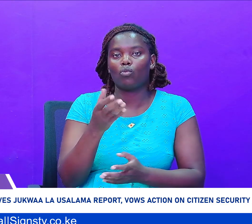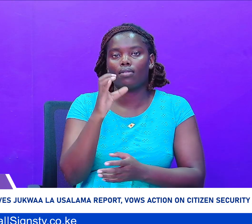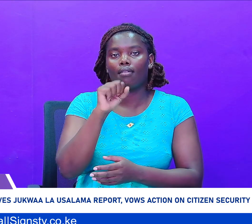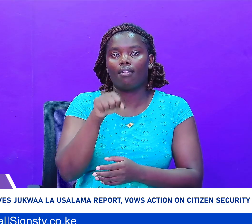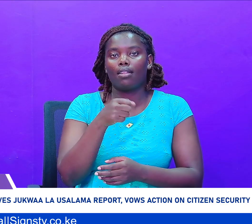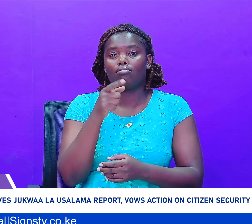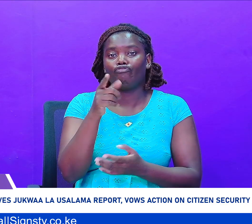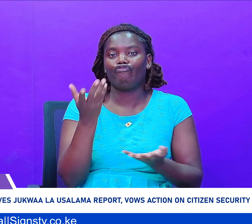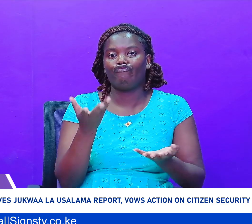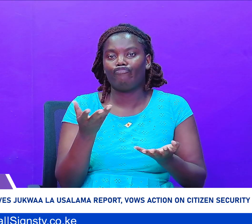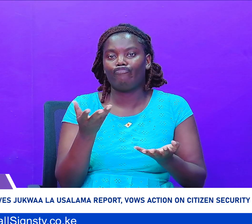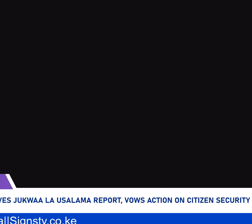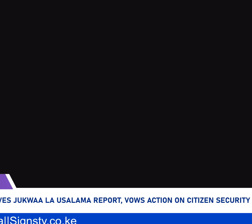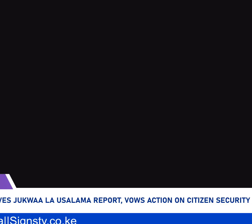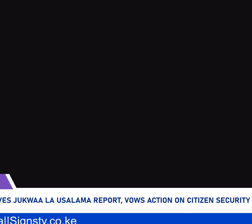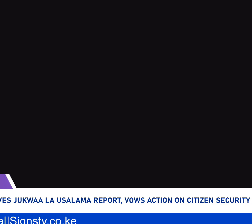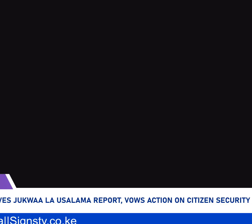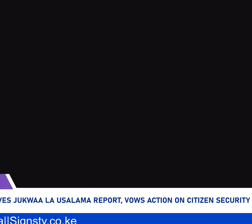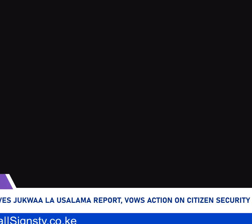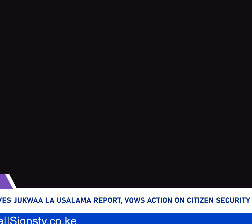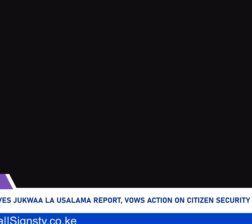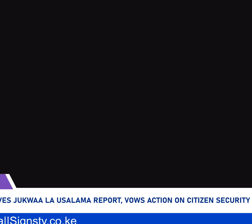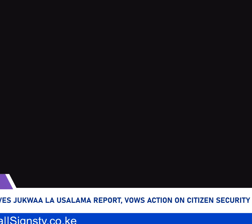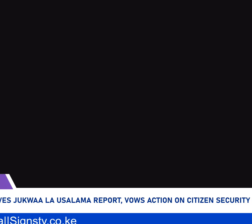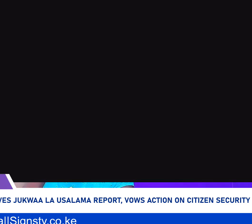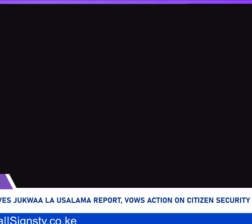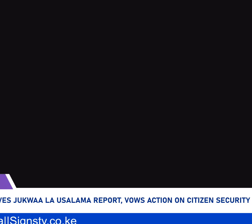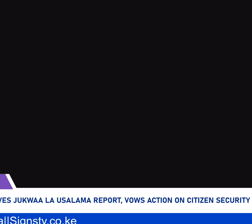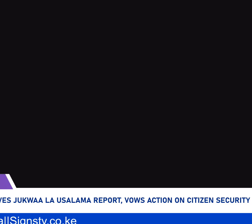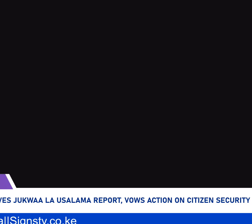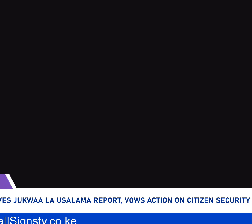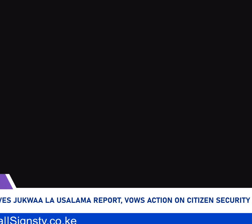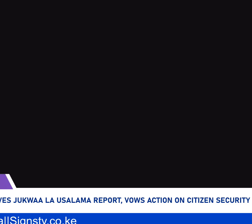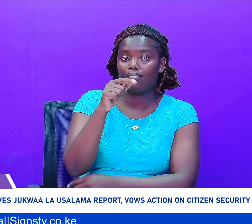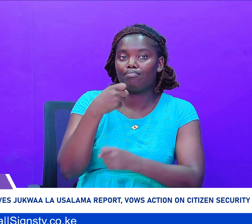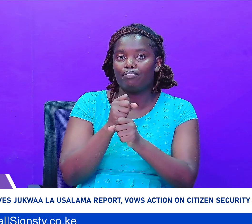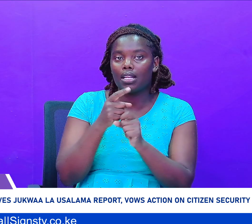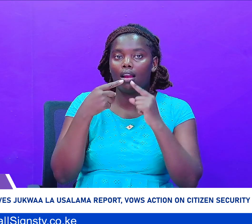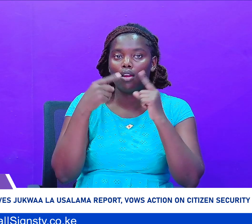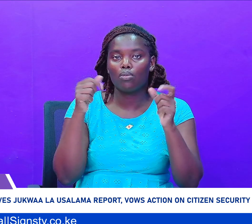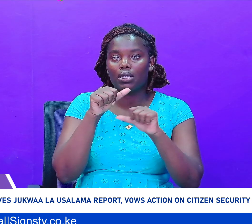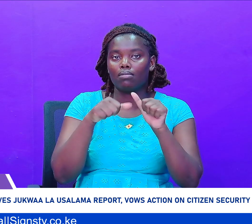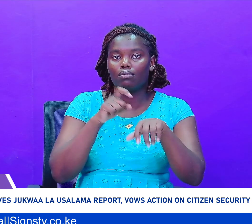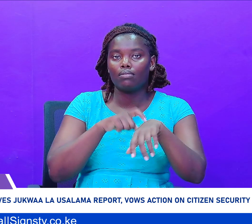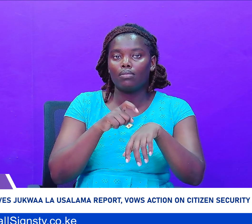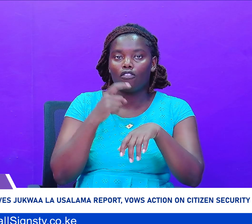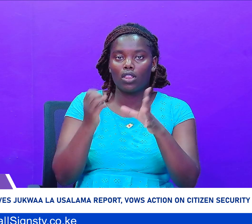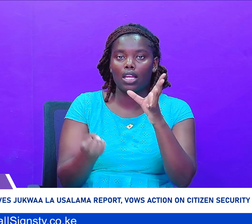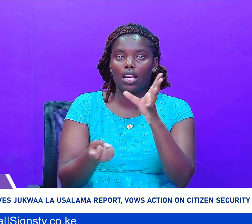Cooperatives and MSMEs Cabinet Secretary Wycliffe Oparanya made the